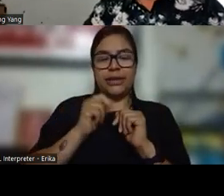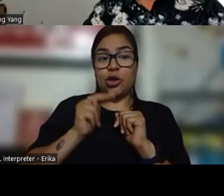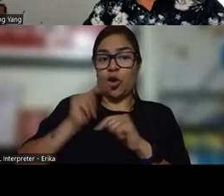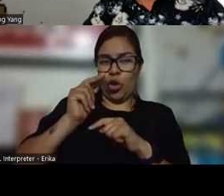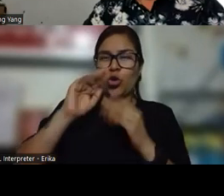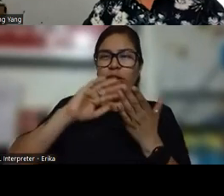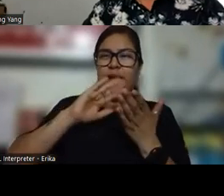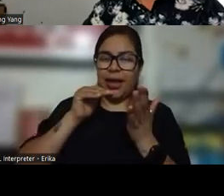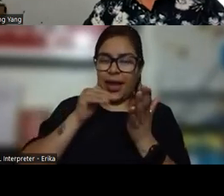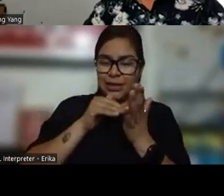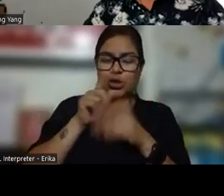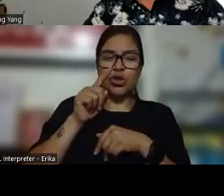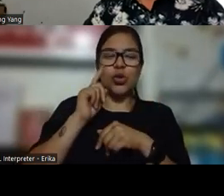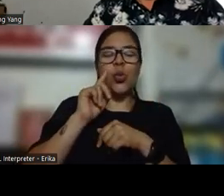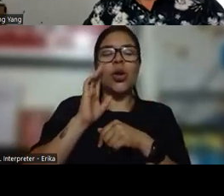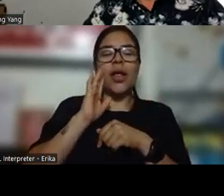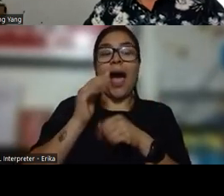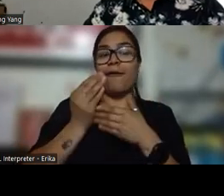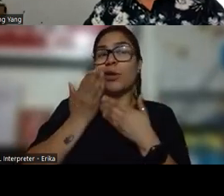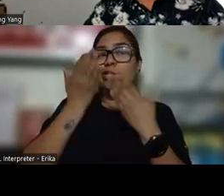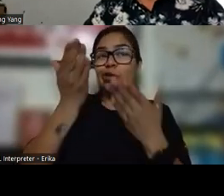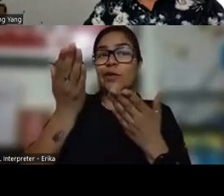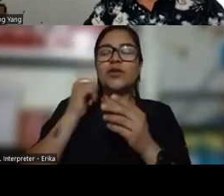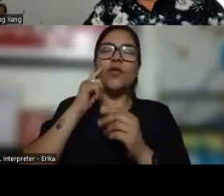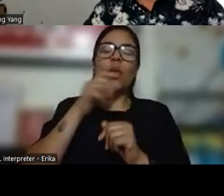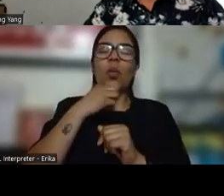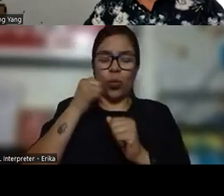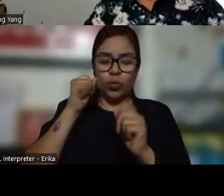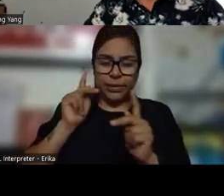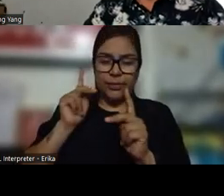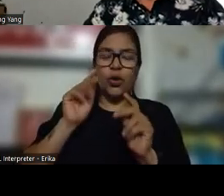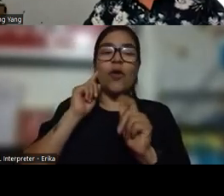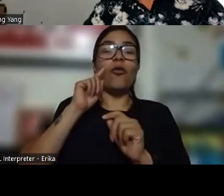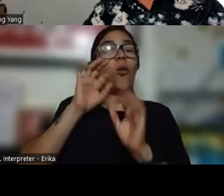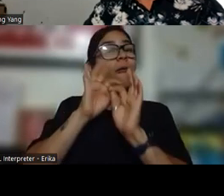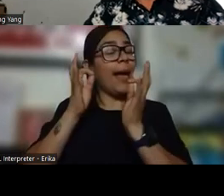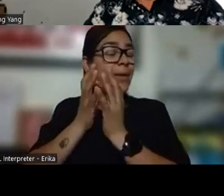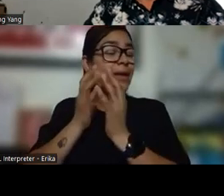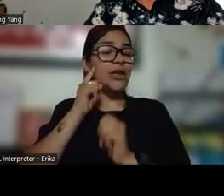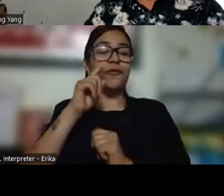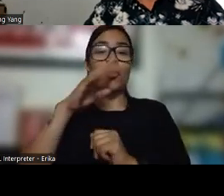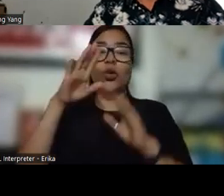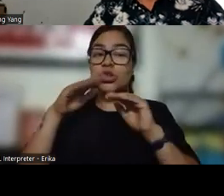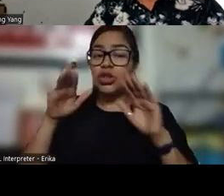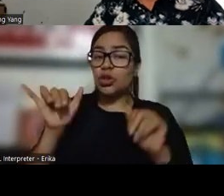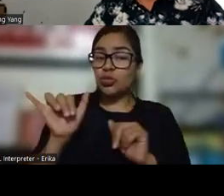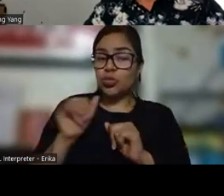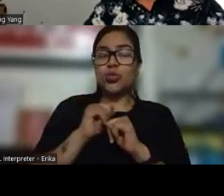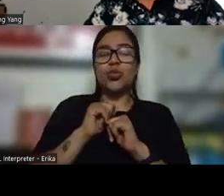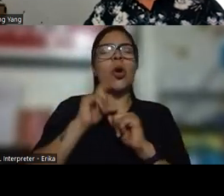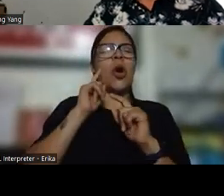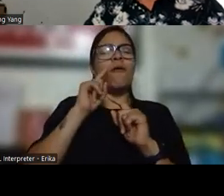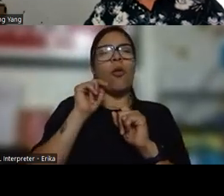behavioral health serve. We have also serve the elderly, family and children, community resource, cultural worker for the